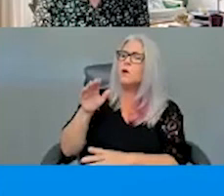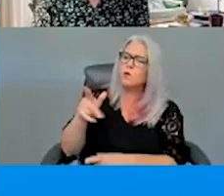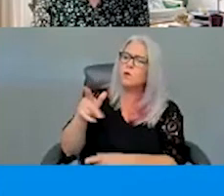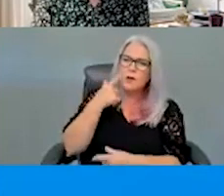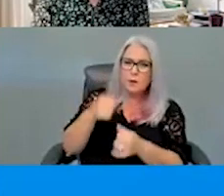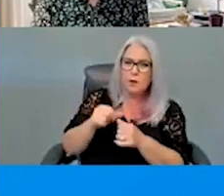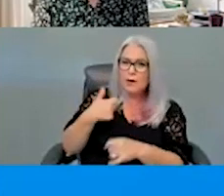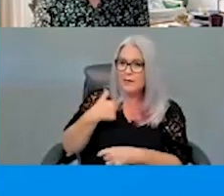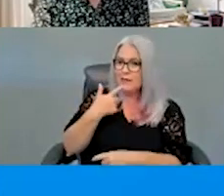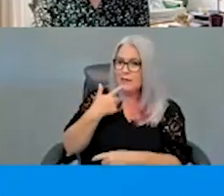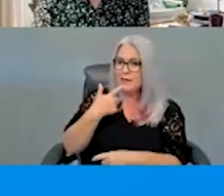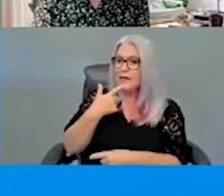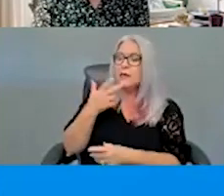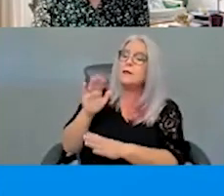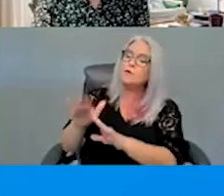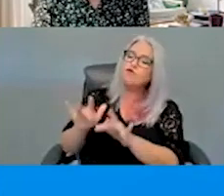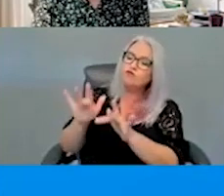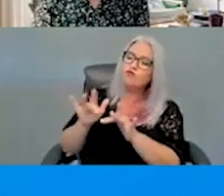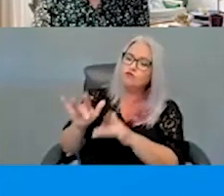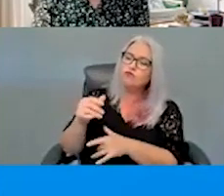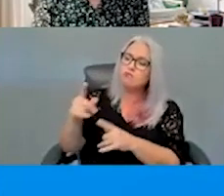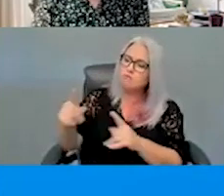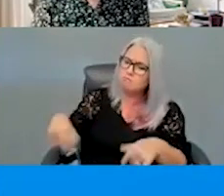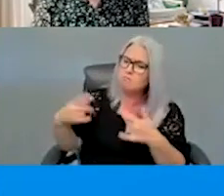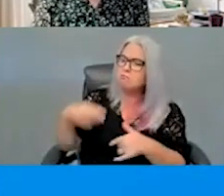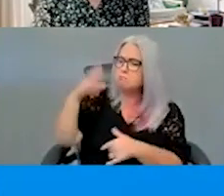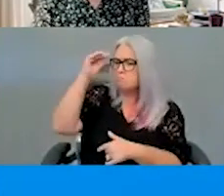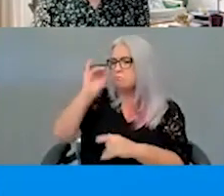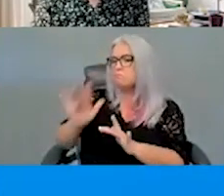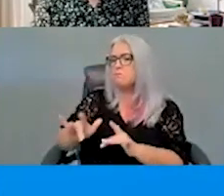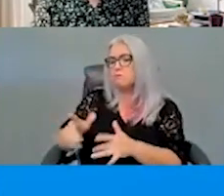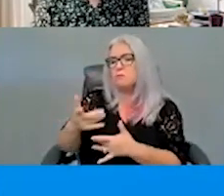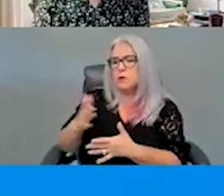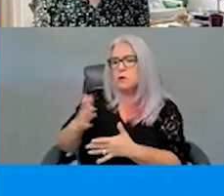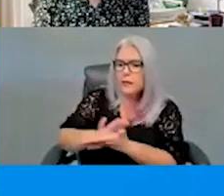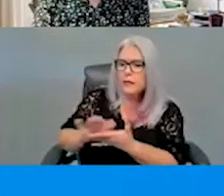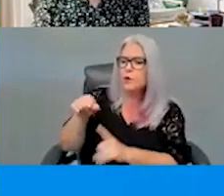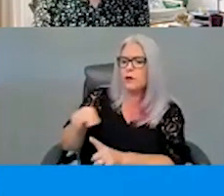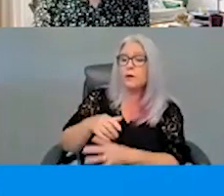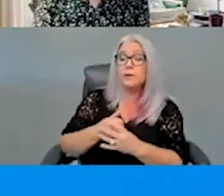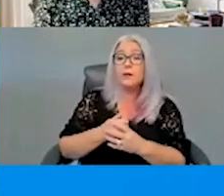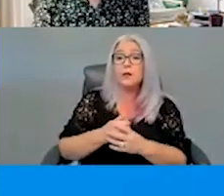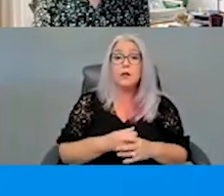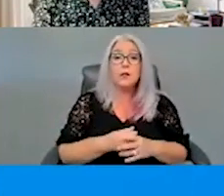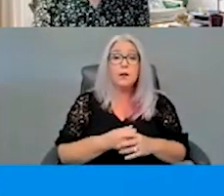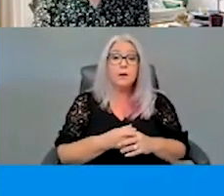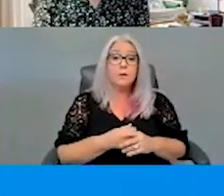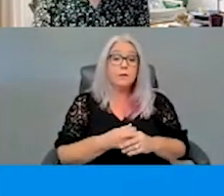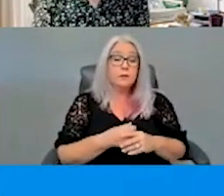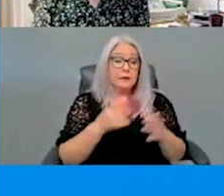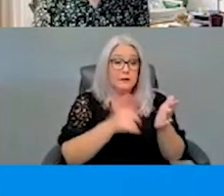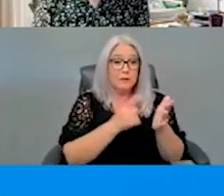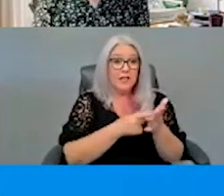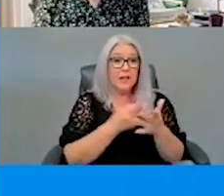him. The reason that this can become a problem is, or one reason, is that it can just, in times of emergency